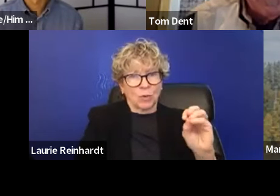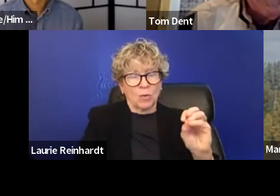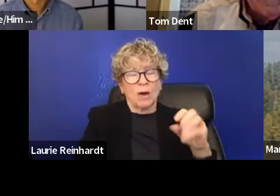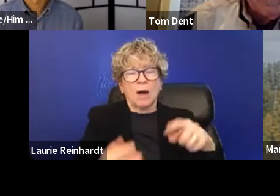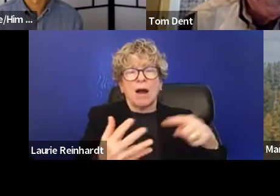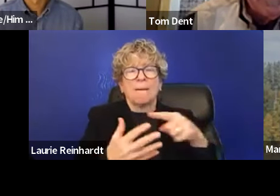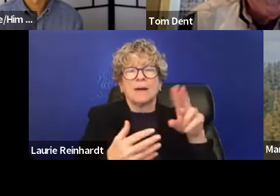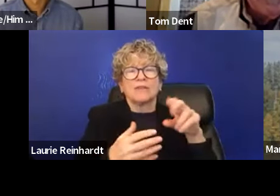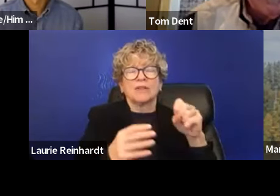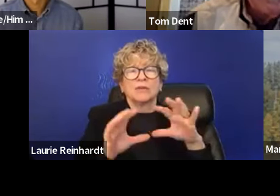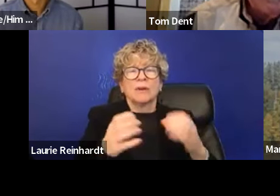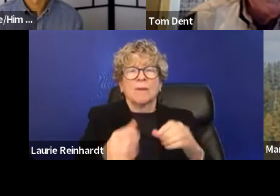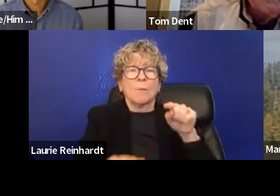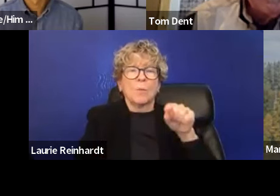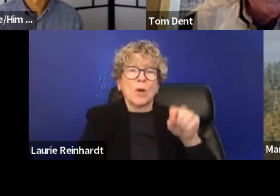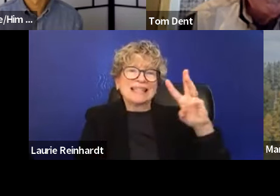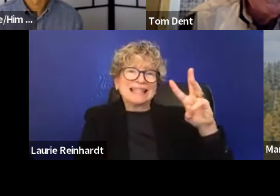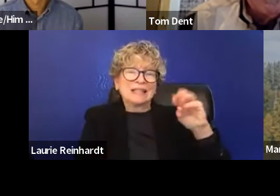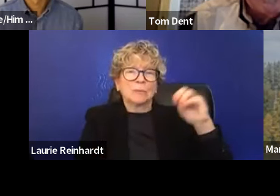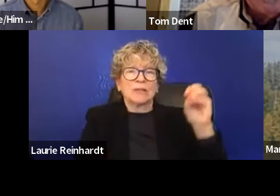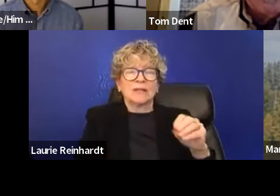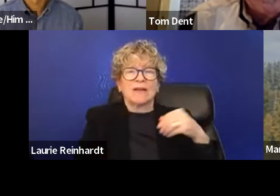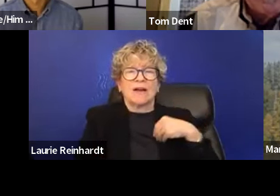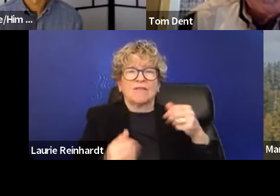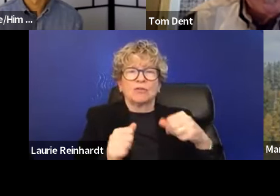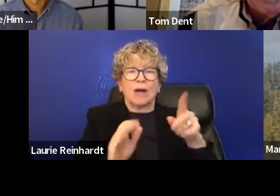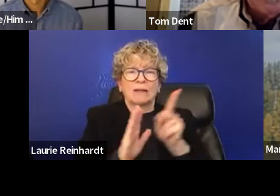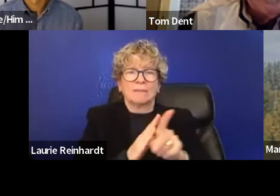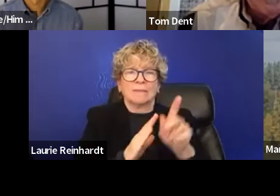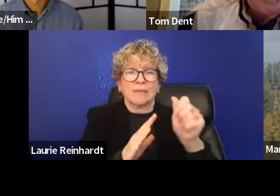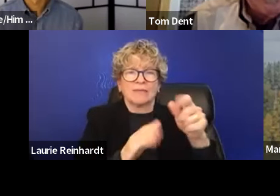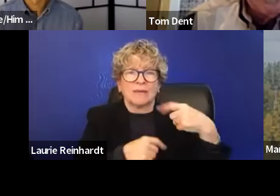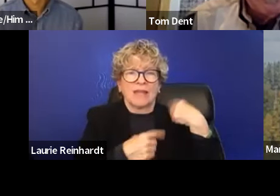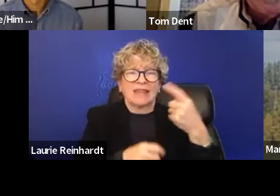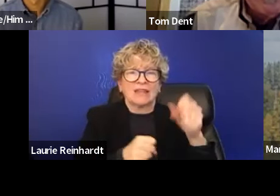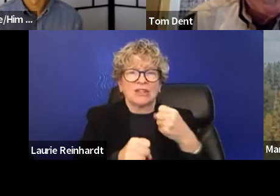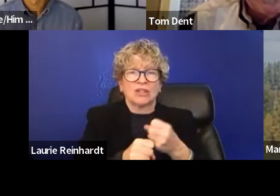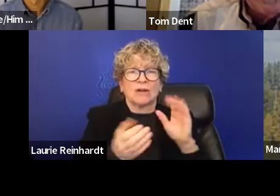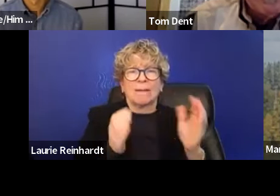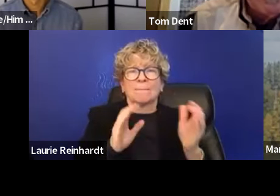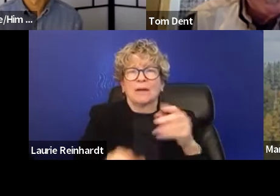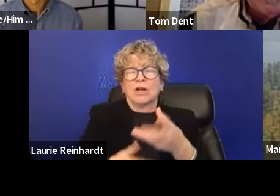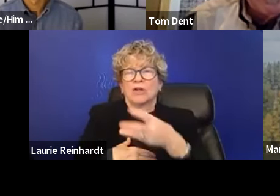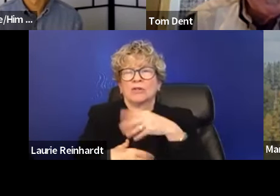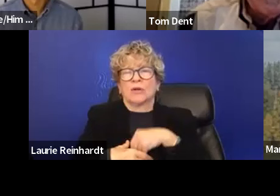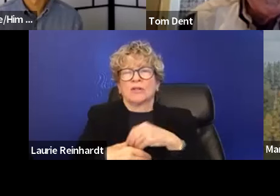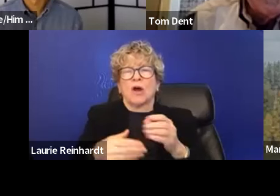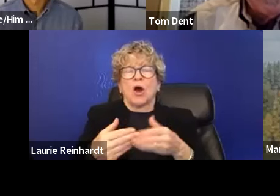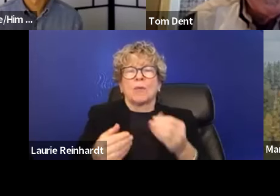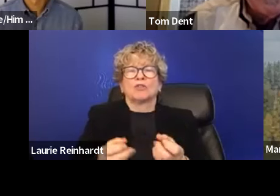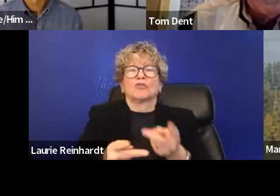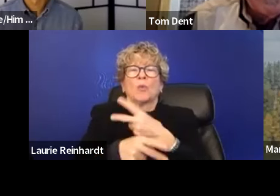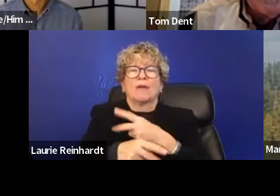population, 0.6% have attempted suicide in the past year. In the trans community, it's nearly 12 times as